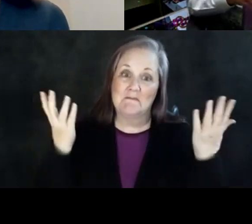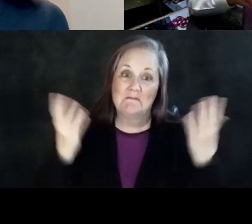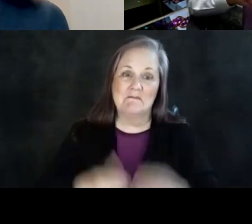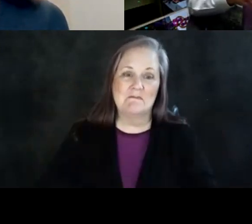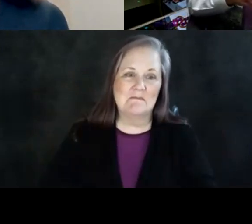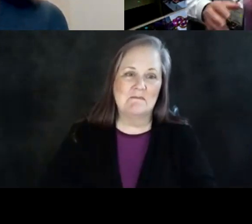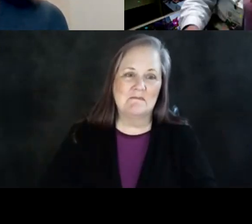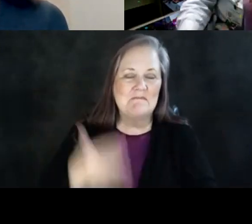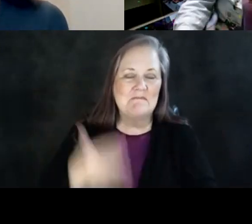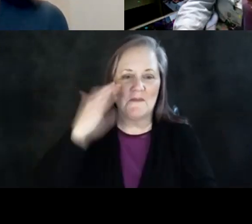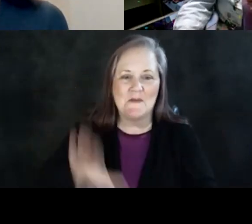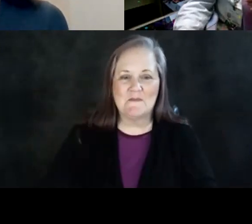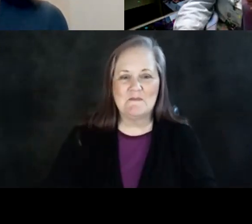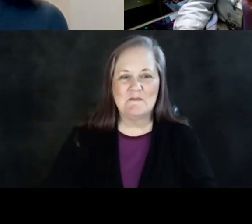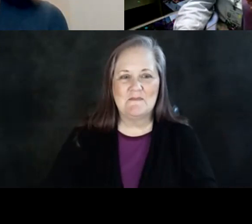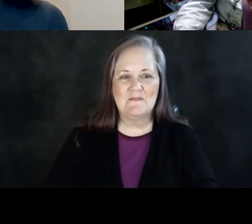I don't know.